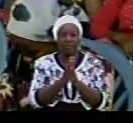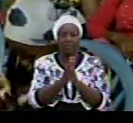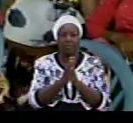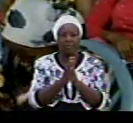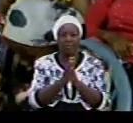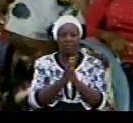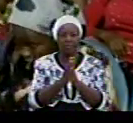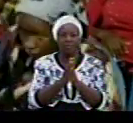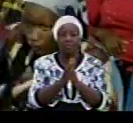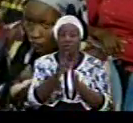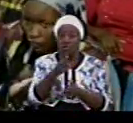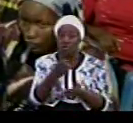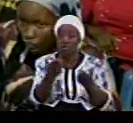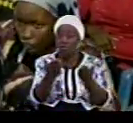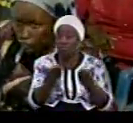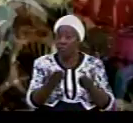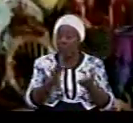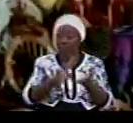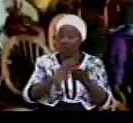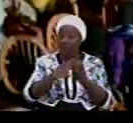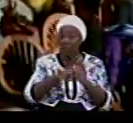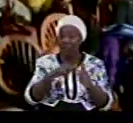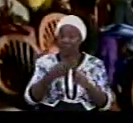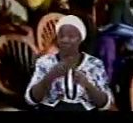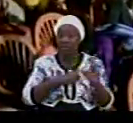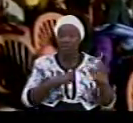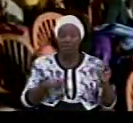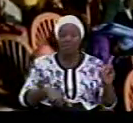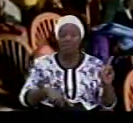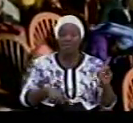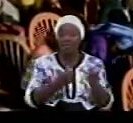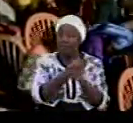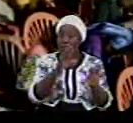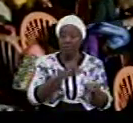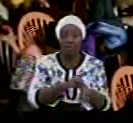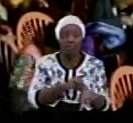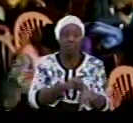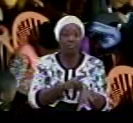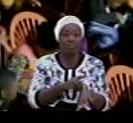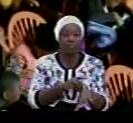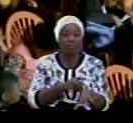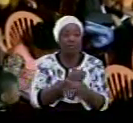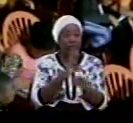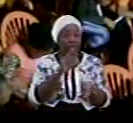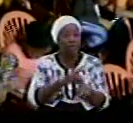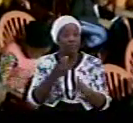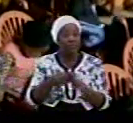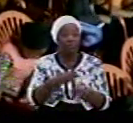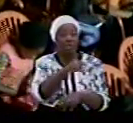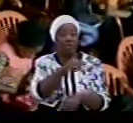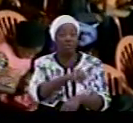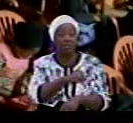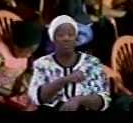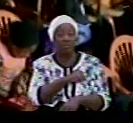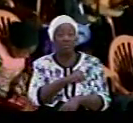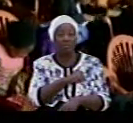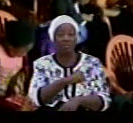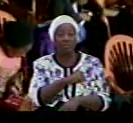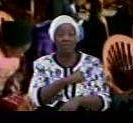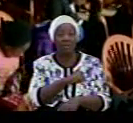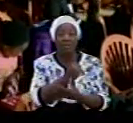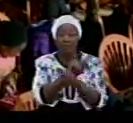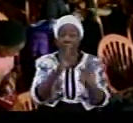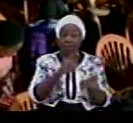You want forgiveness from the Lord. Freedom. Freedom from guilt. Freedom